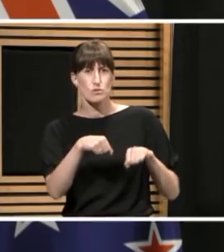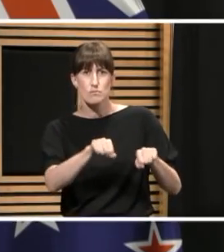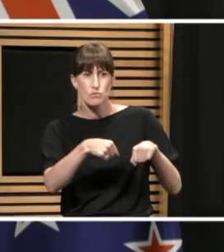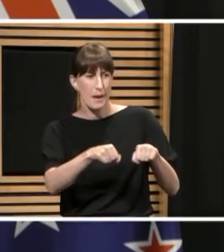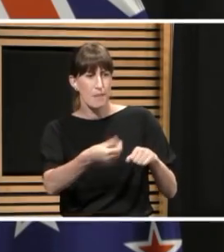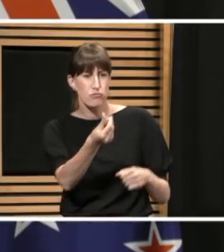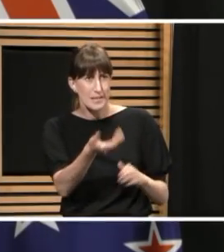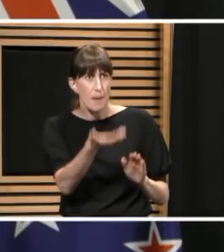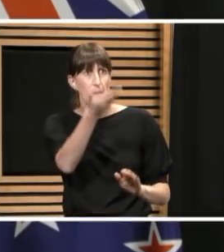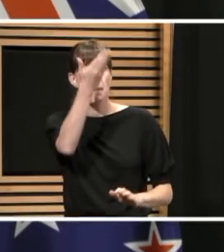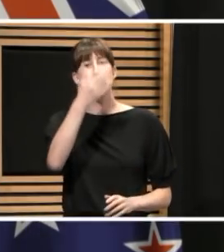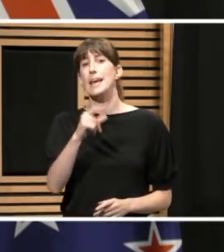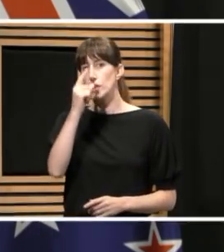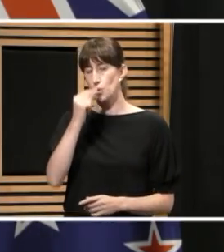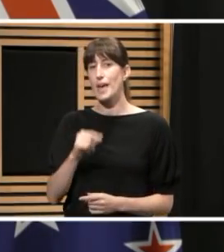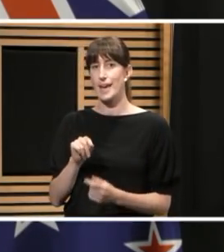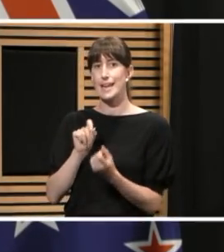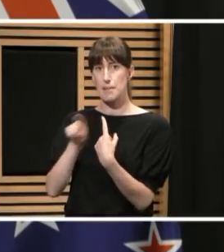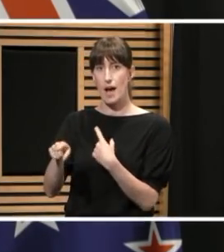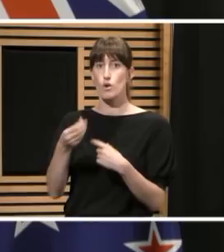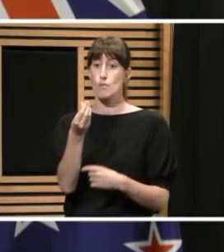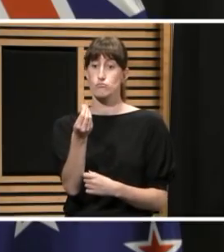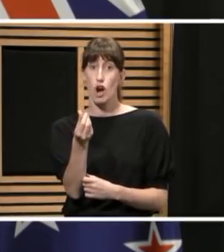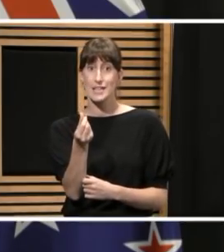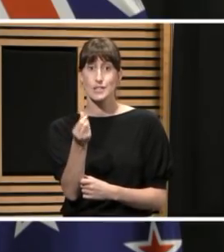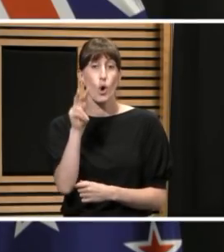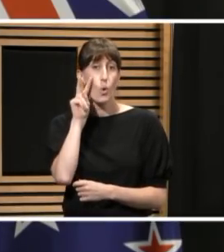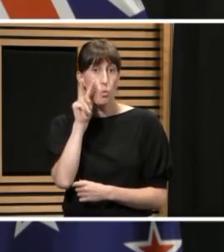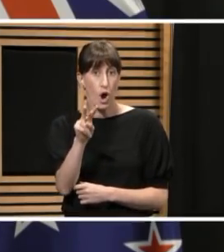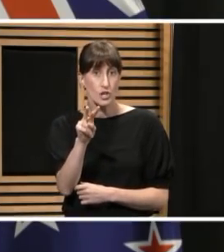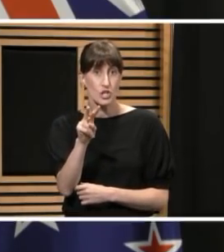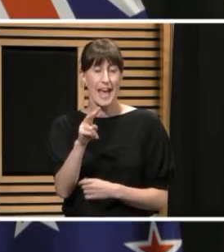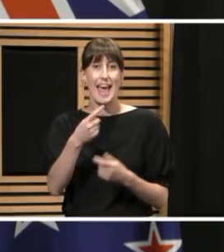mb.govt.nz. I want to repeat that again. Pricewatch at